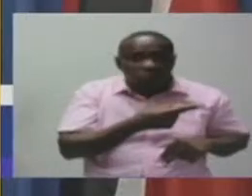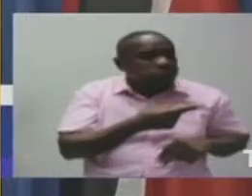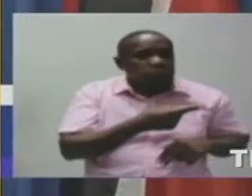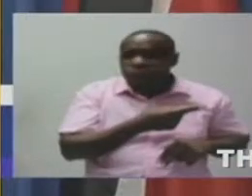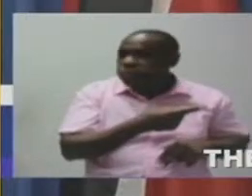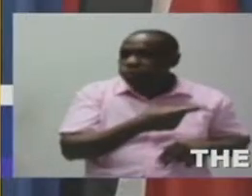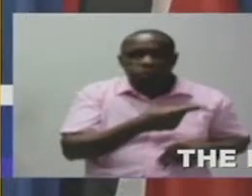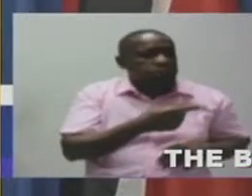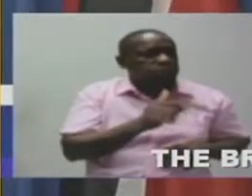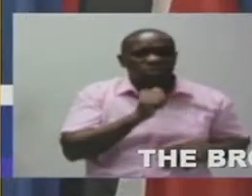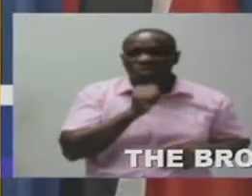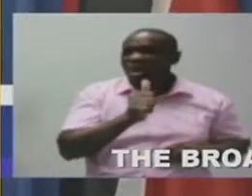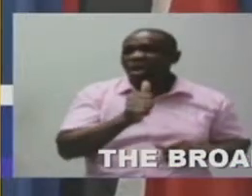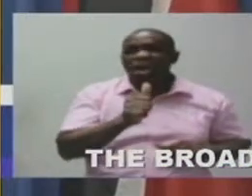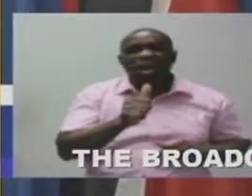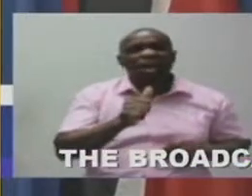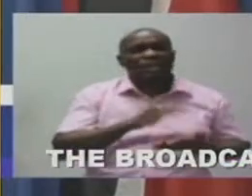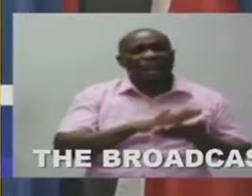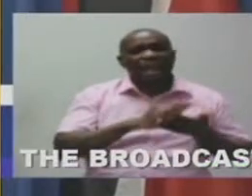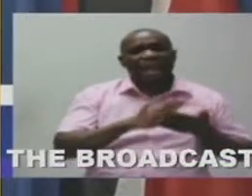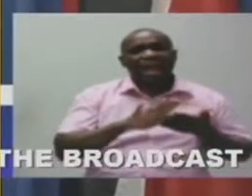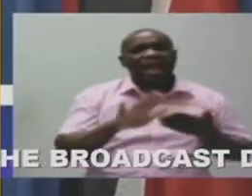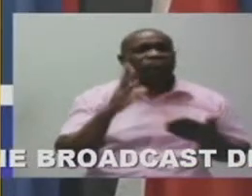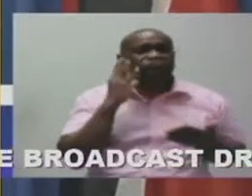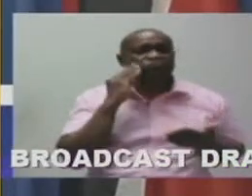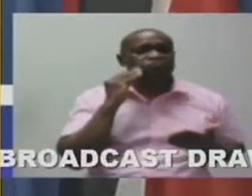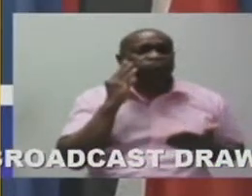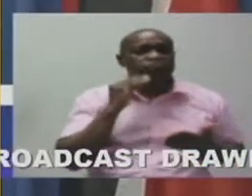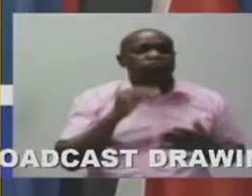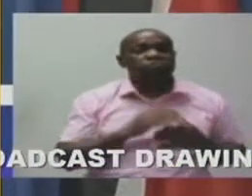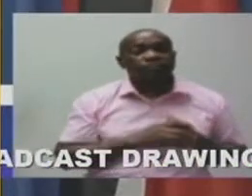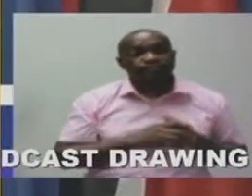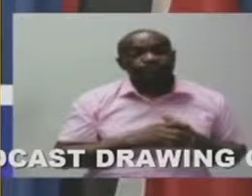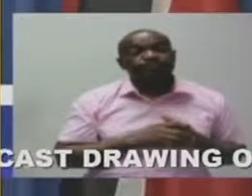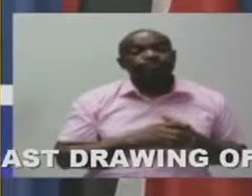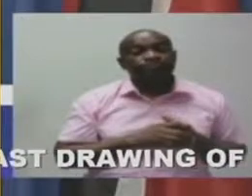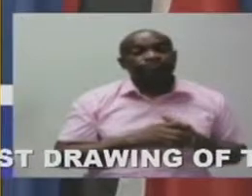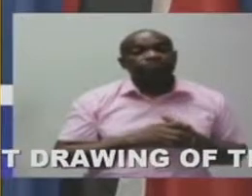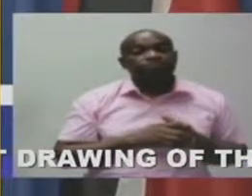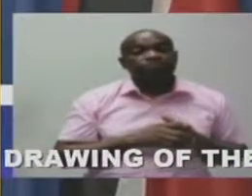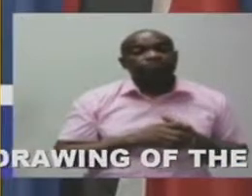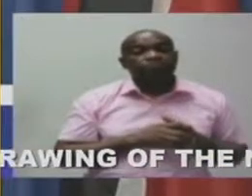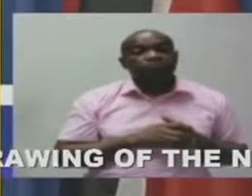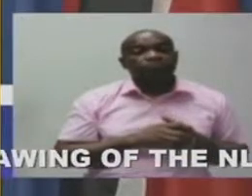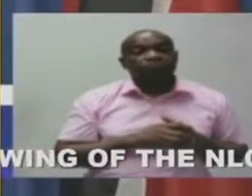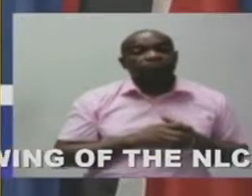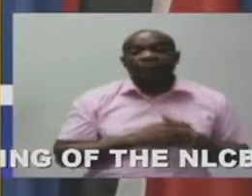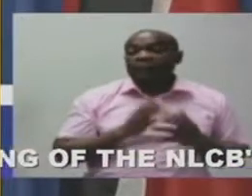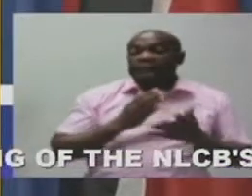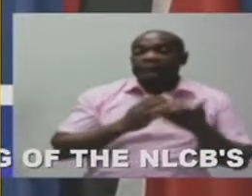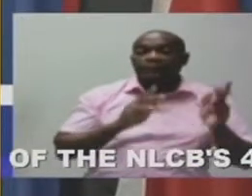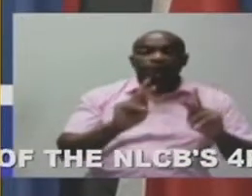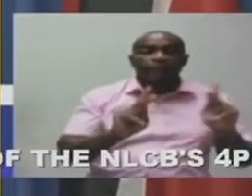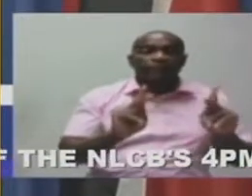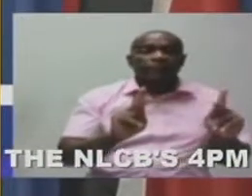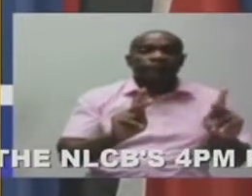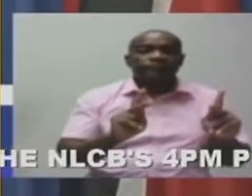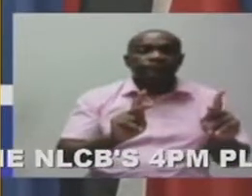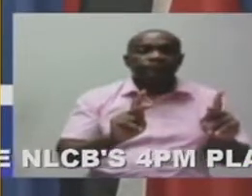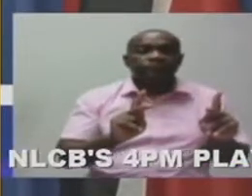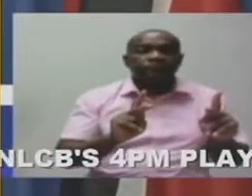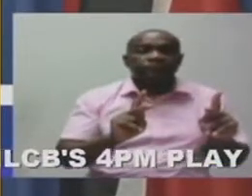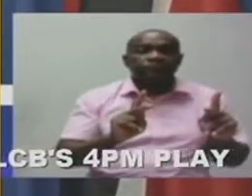you? If you take the position, some people are actually on the verge